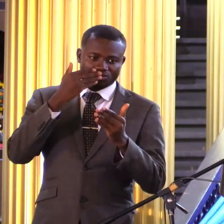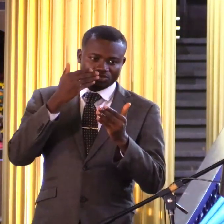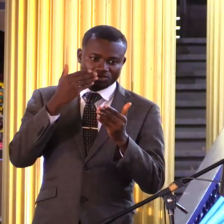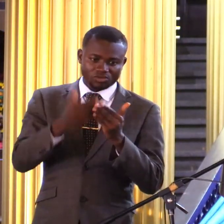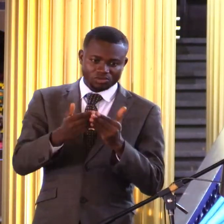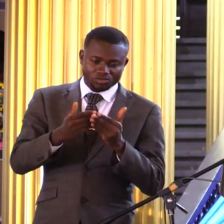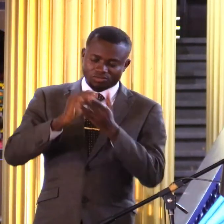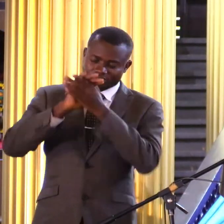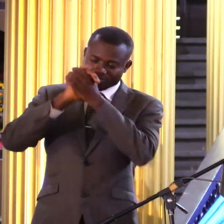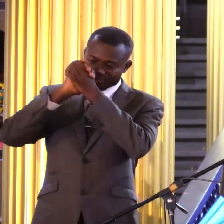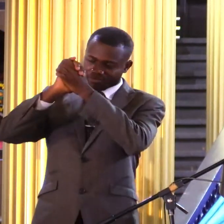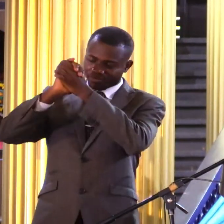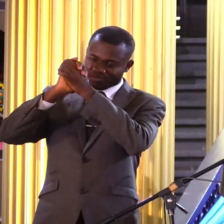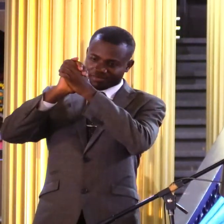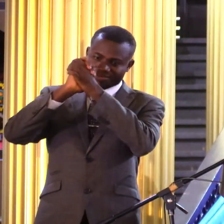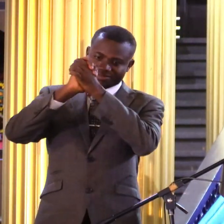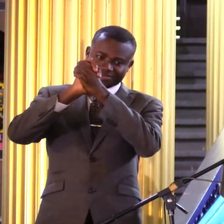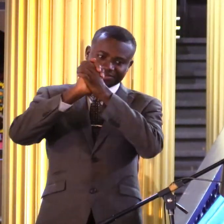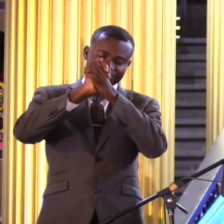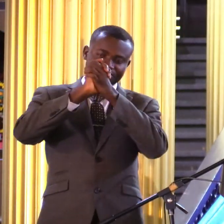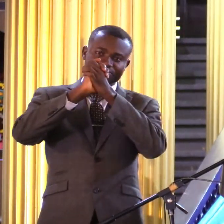money, yo.